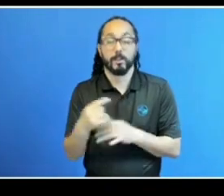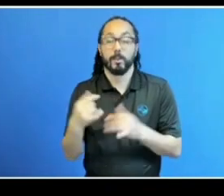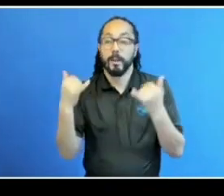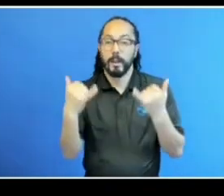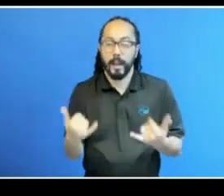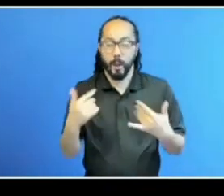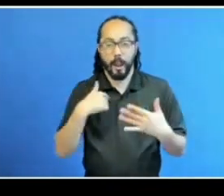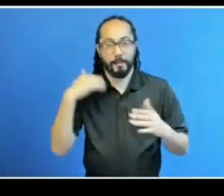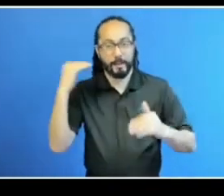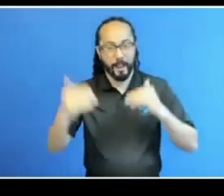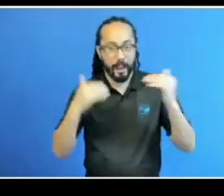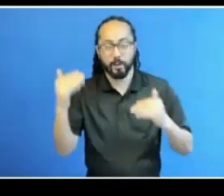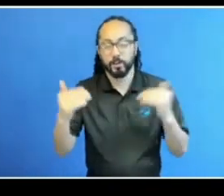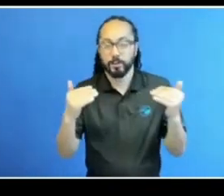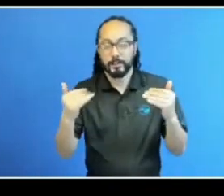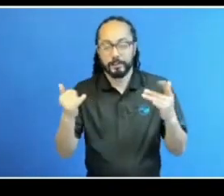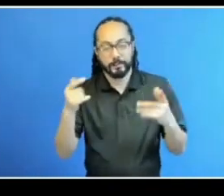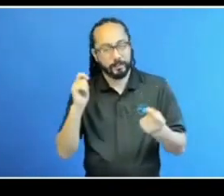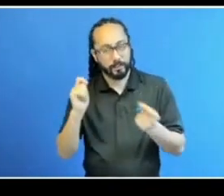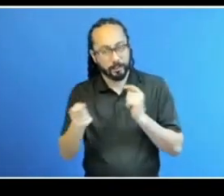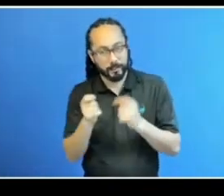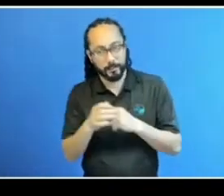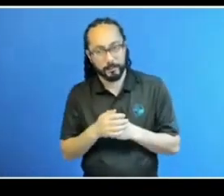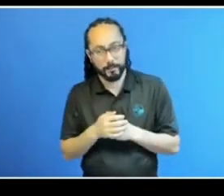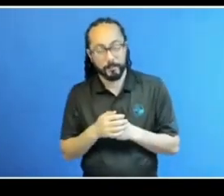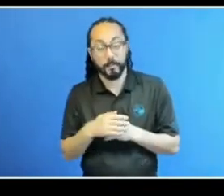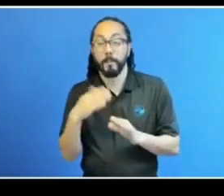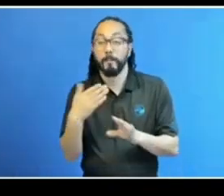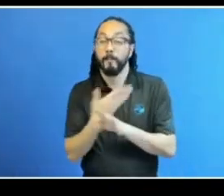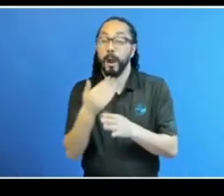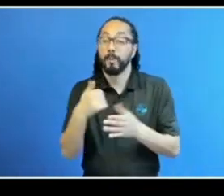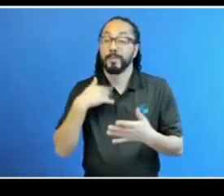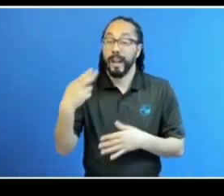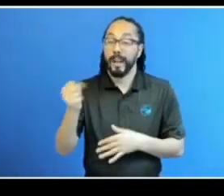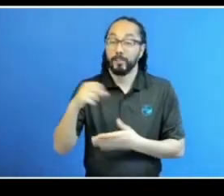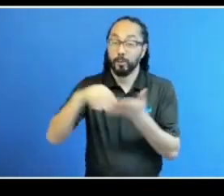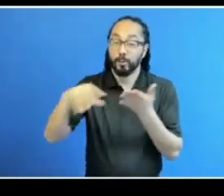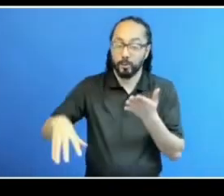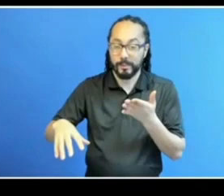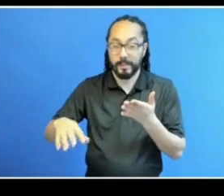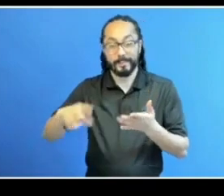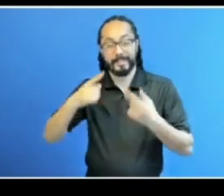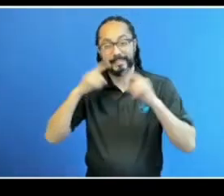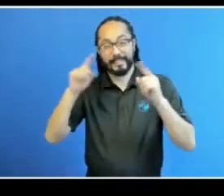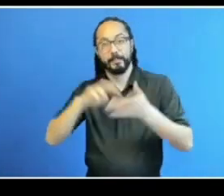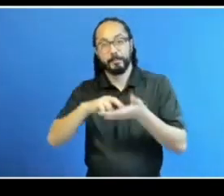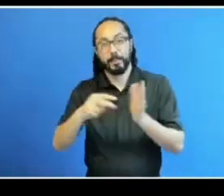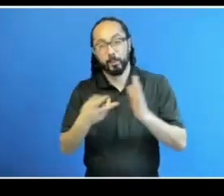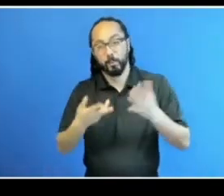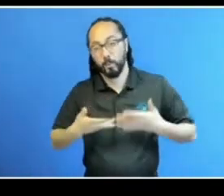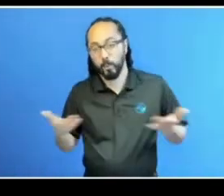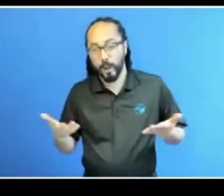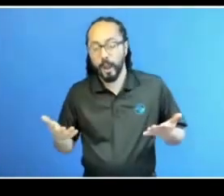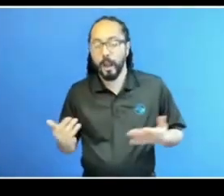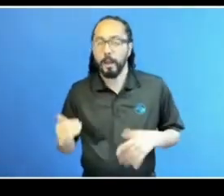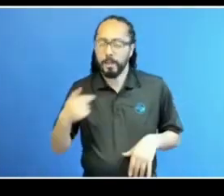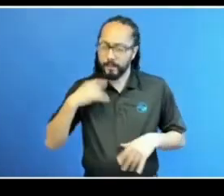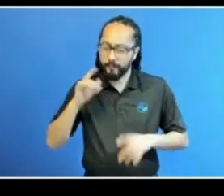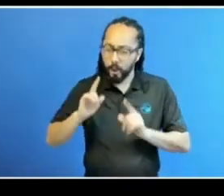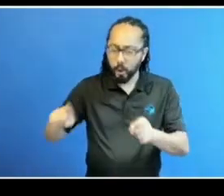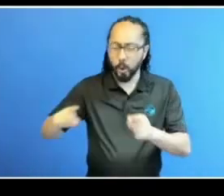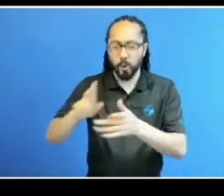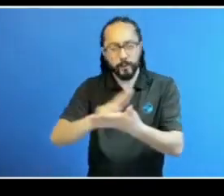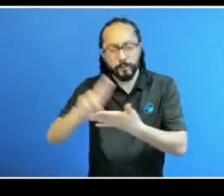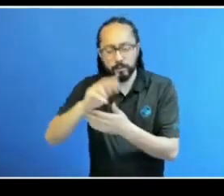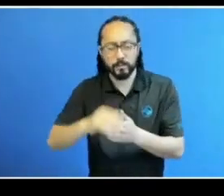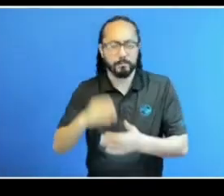life. Before, as a student in high school, I defined success as, attending university, buying a